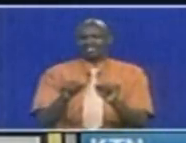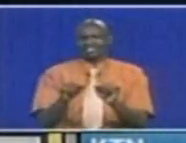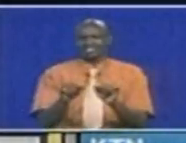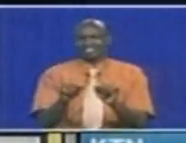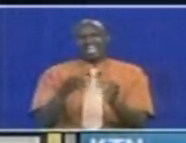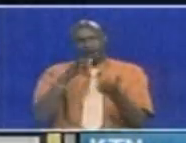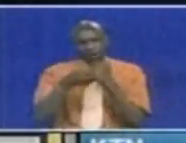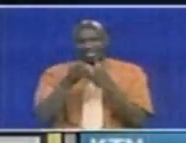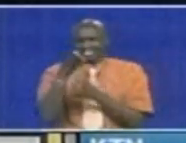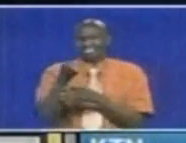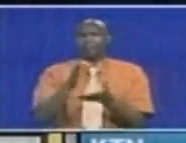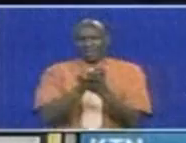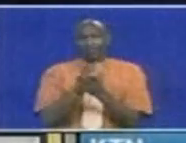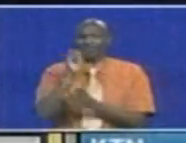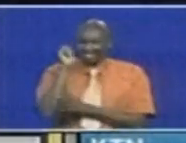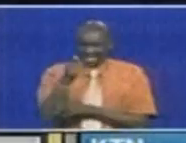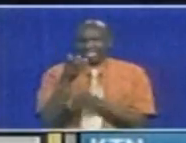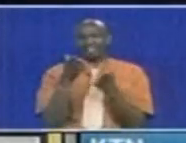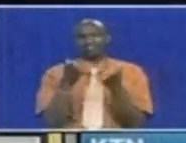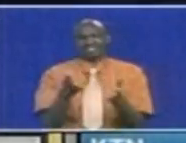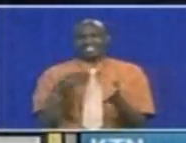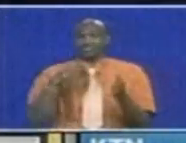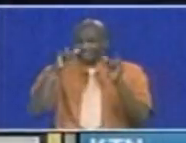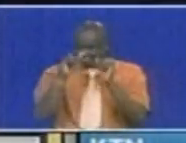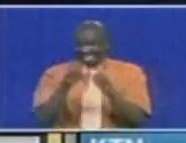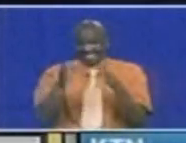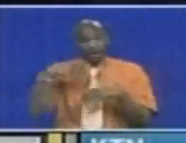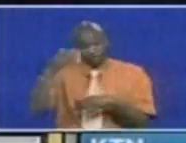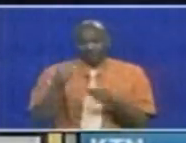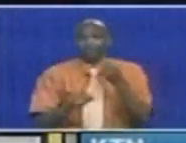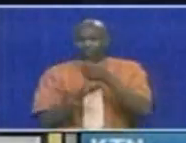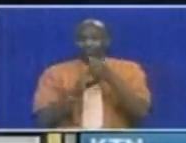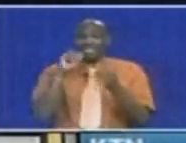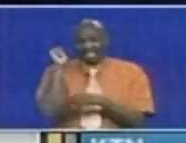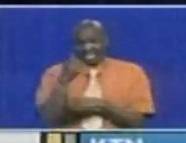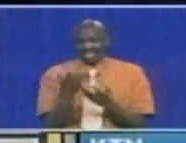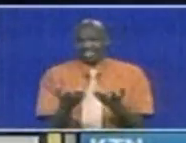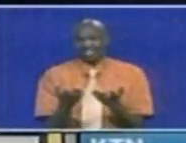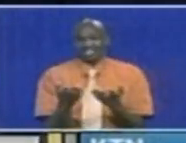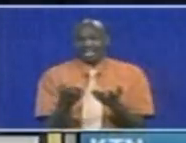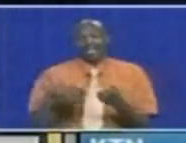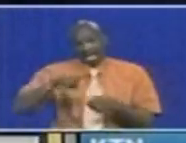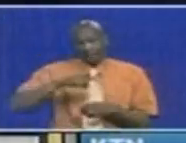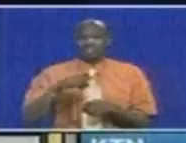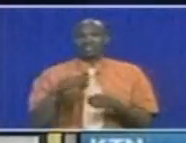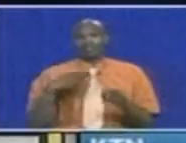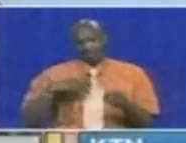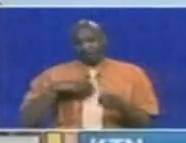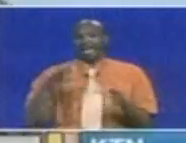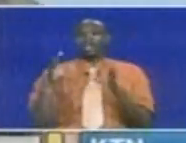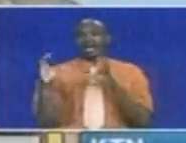Telkom is part of the Kenya, and it will stay always to support the Kenyan and our subscribers and the